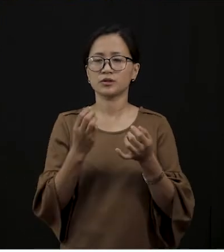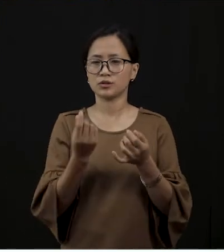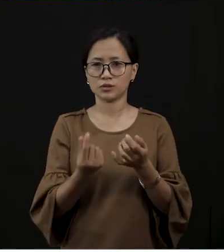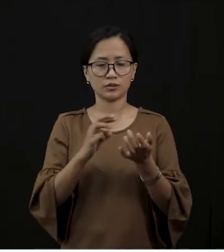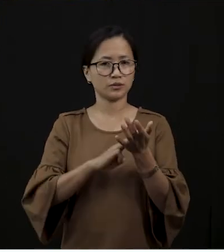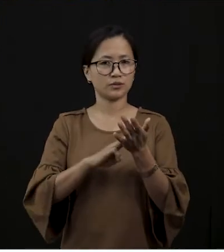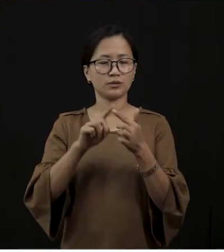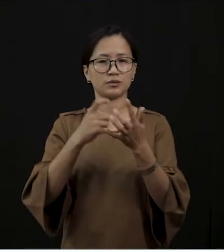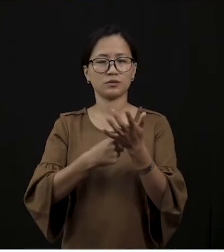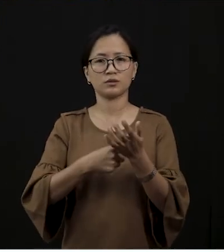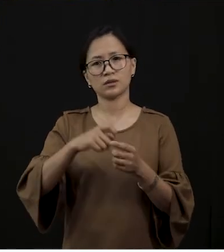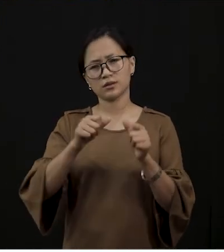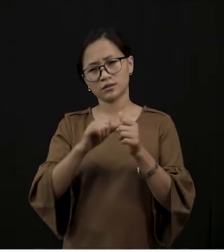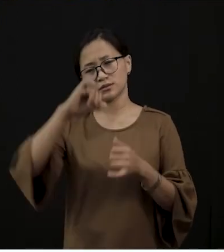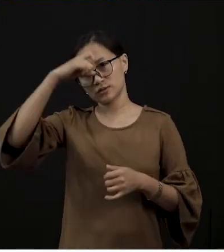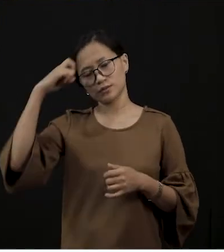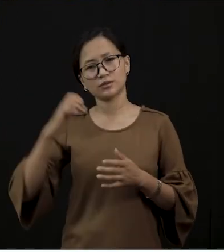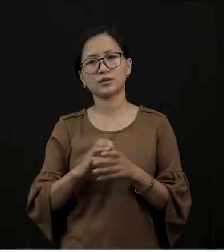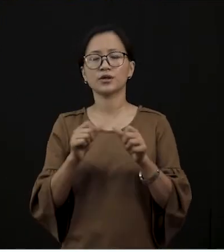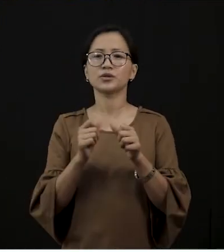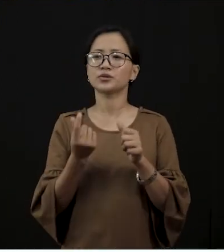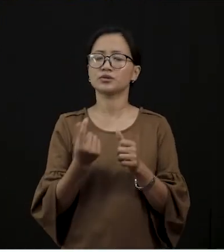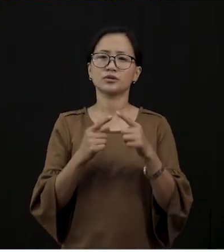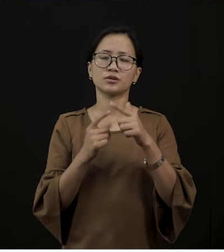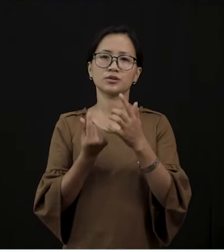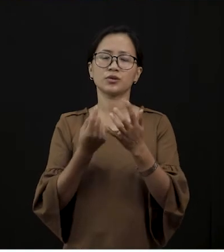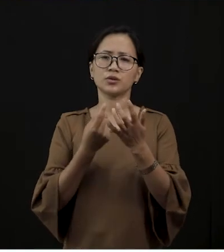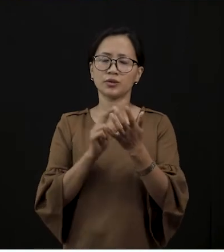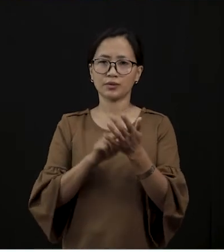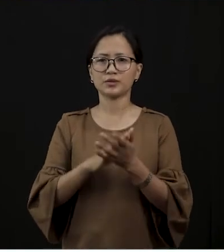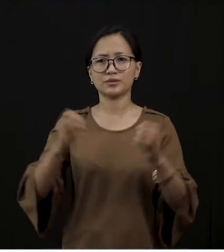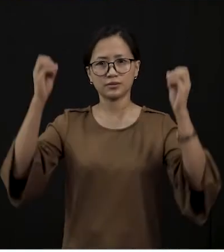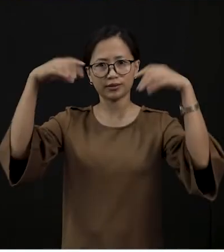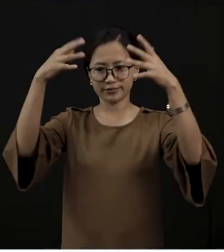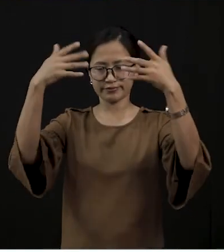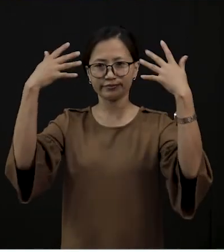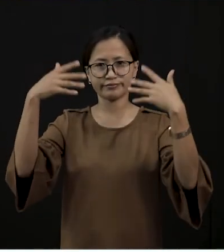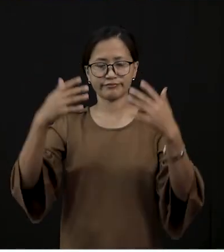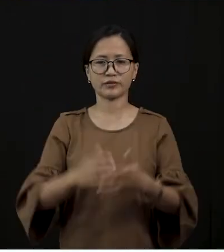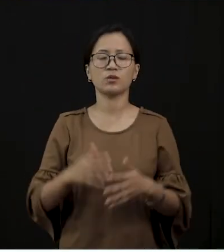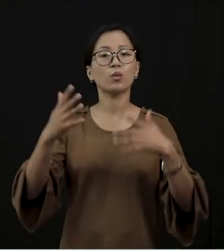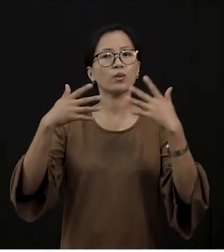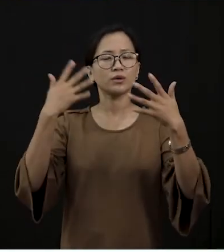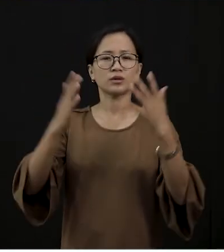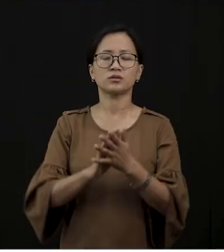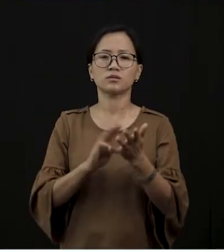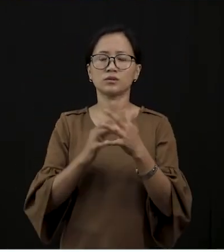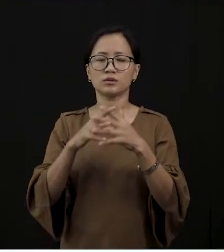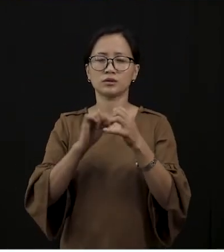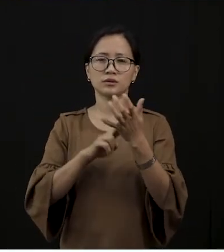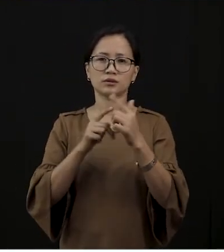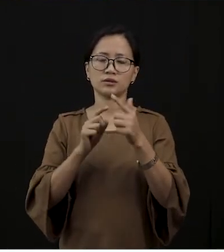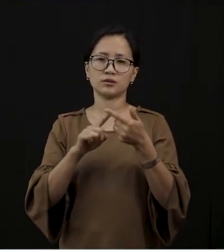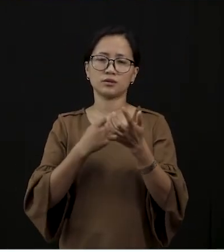S-U-M-M-E-R. Summer, autumn, A-U-T-U-M-N, autumn. Then winter, W-I-N-T-E-R, winter.